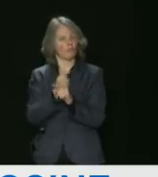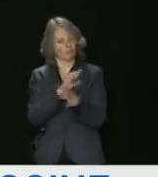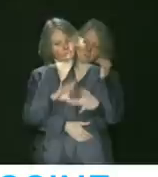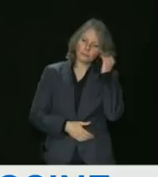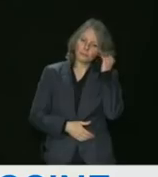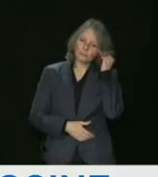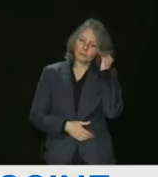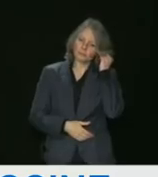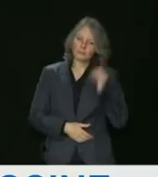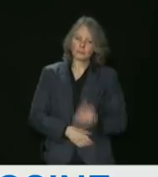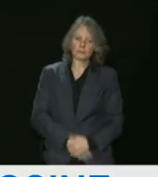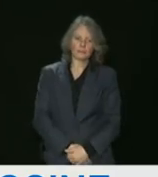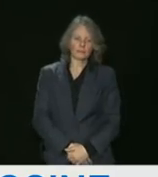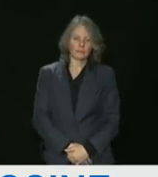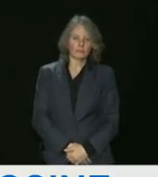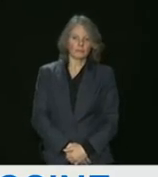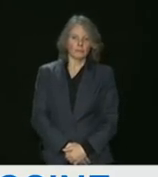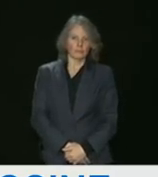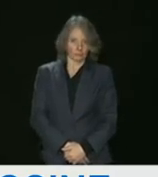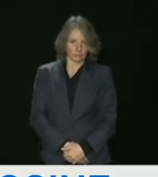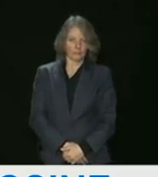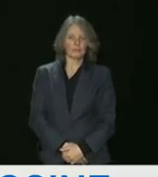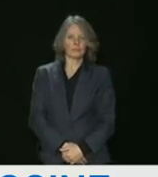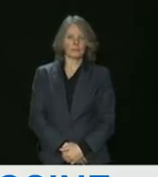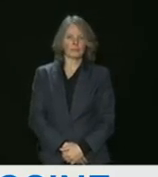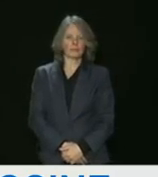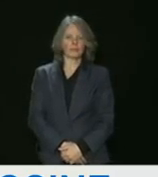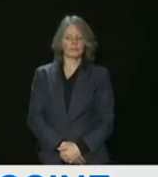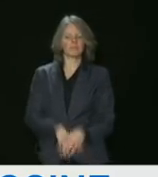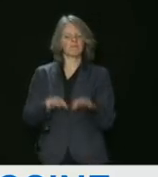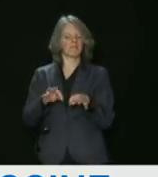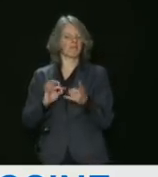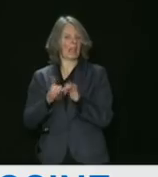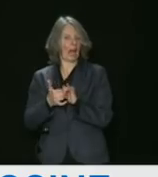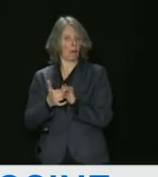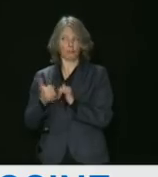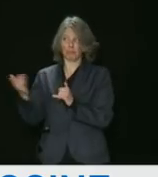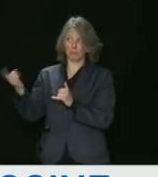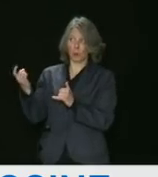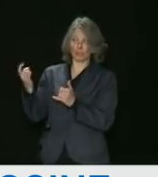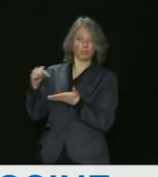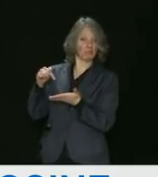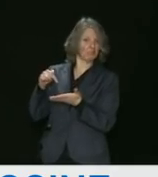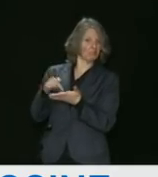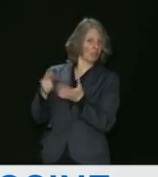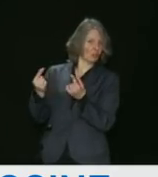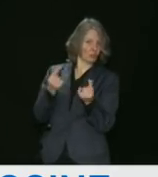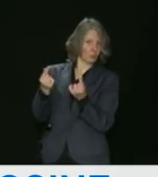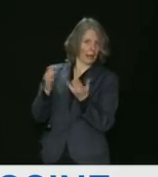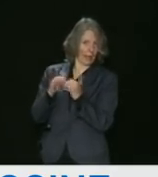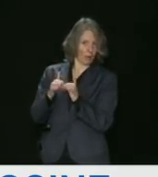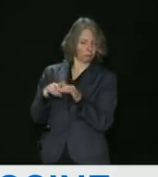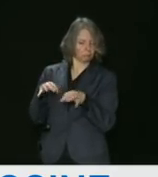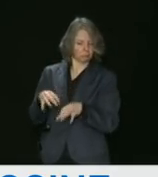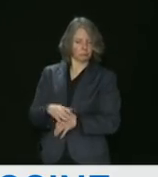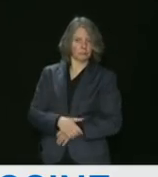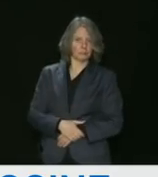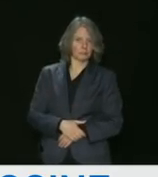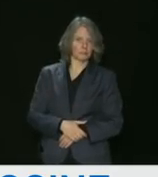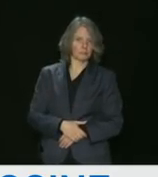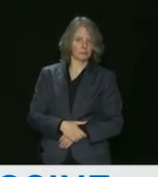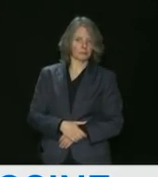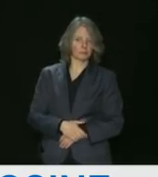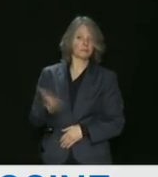distance. Thank you. Merci. Please press star 1 at this time if you have a question. S'il vous plaît, appuyez sur étoile 1 maintenant pour poser une